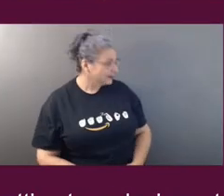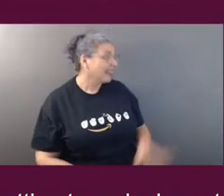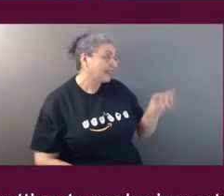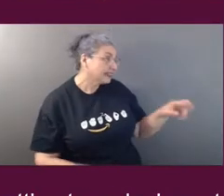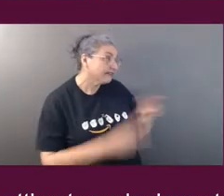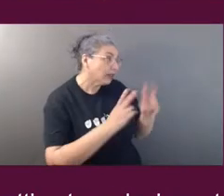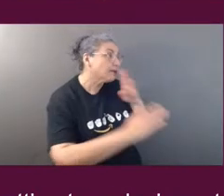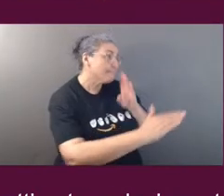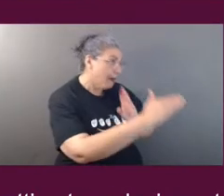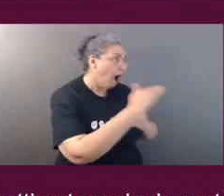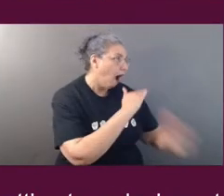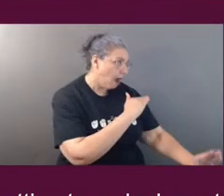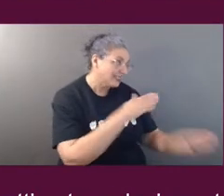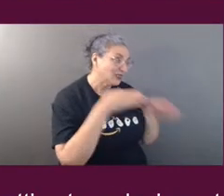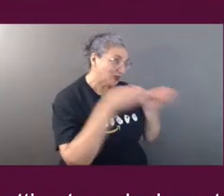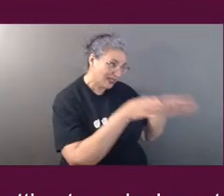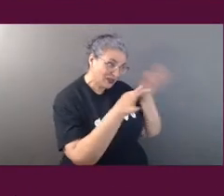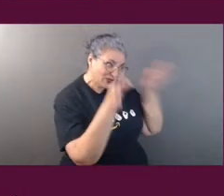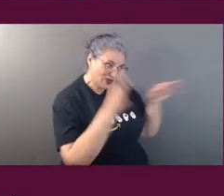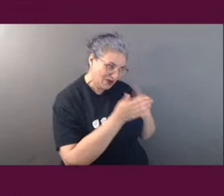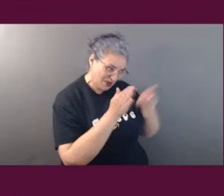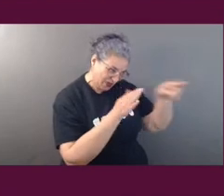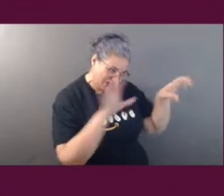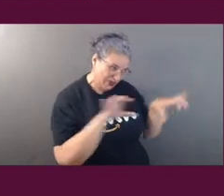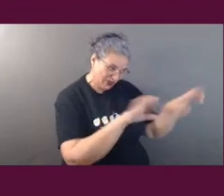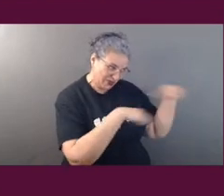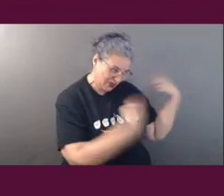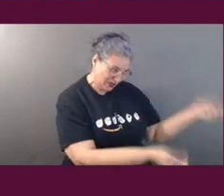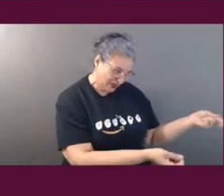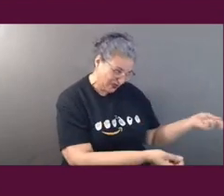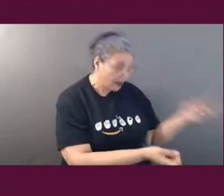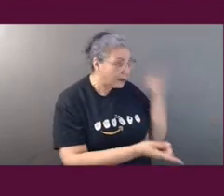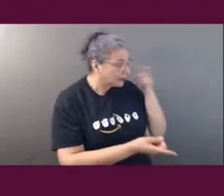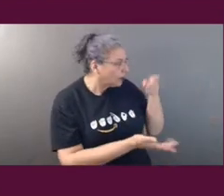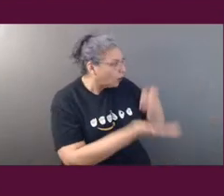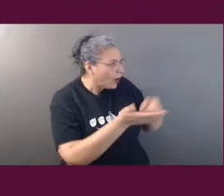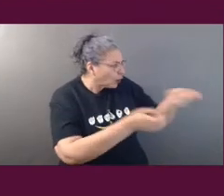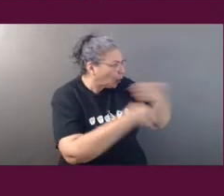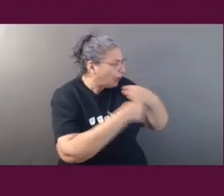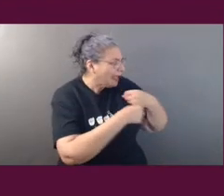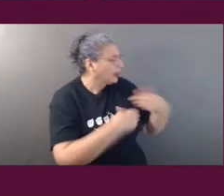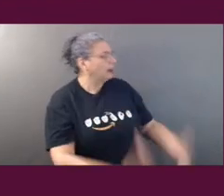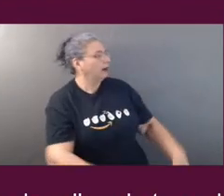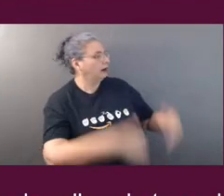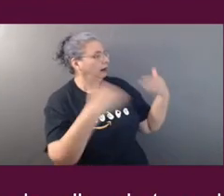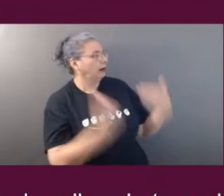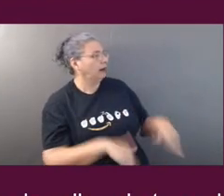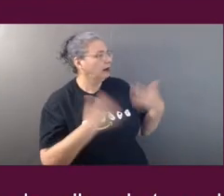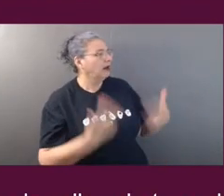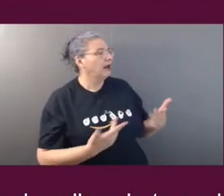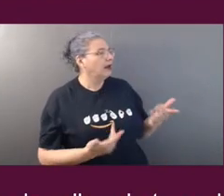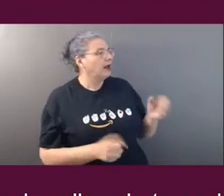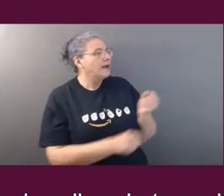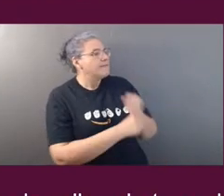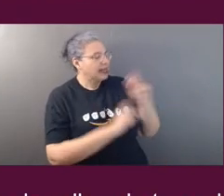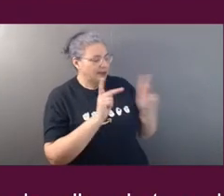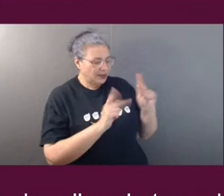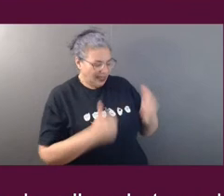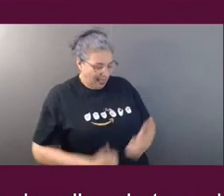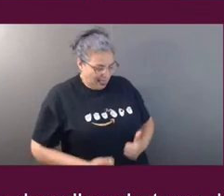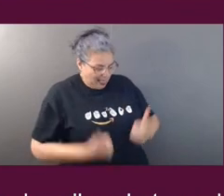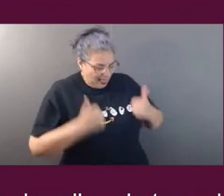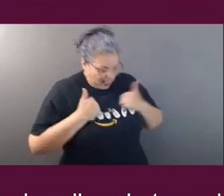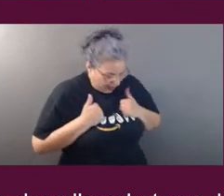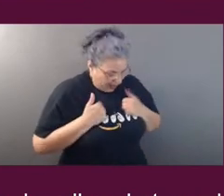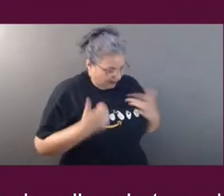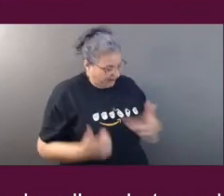That is a very modest way to describe what you do, because the stuff that you make is life affirming.